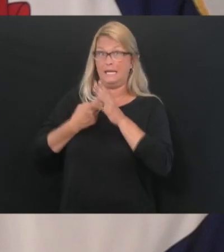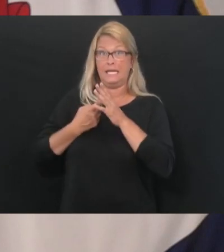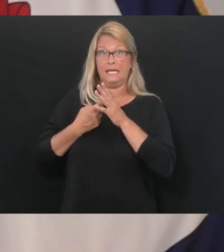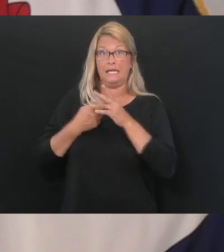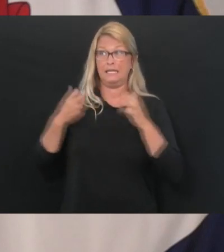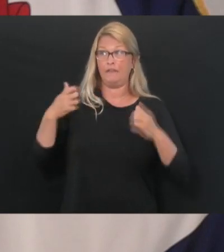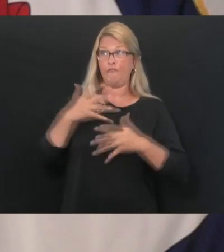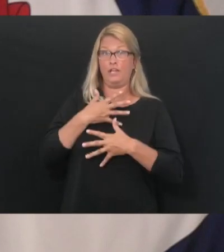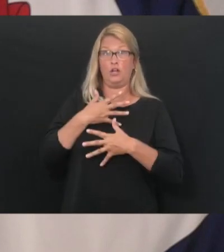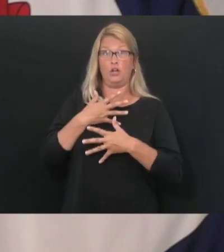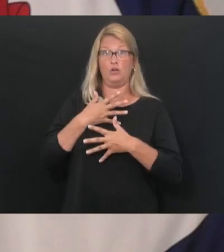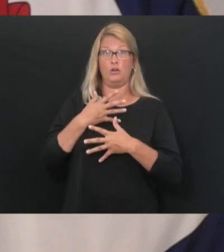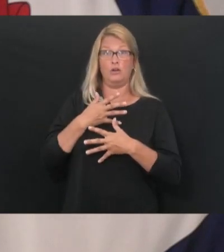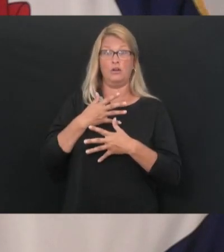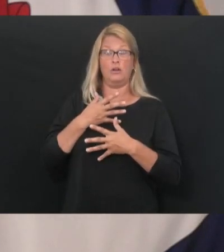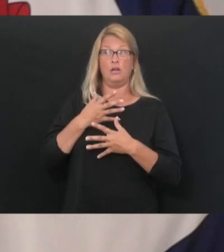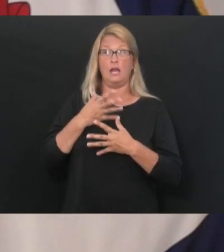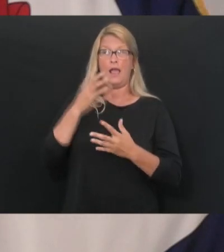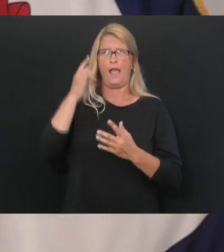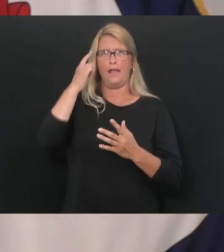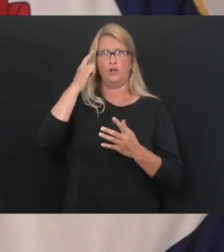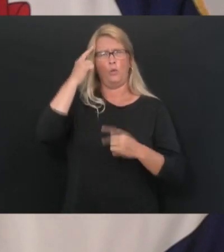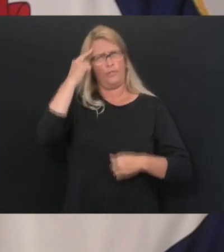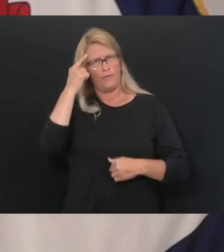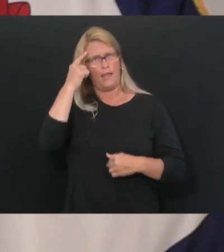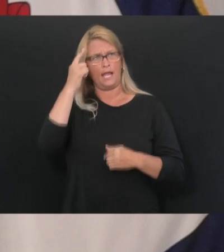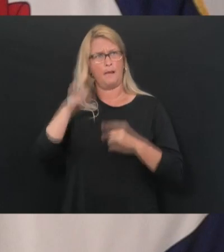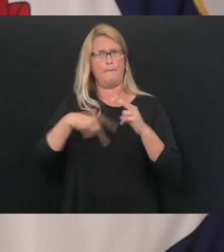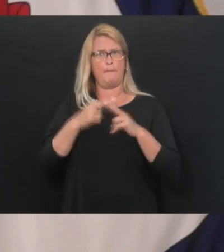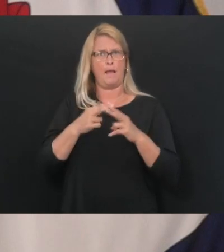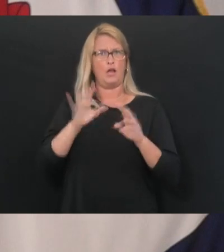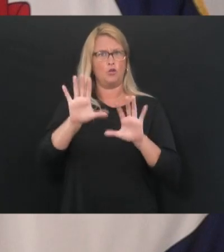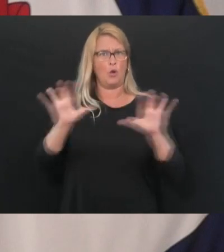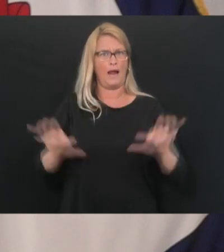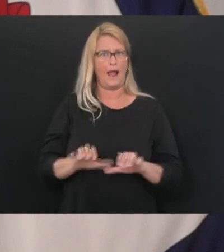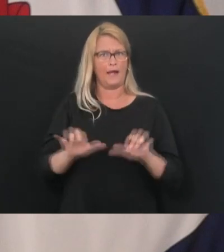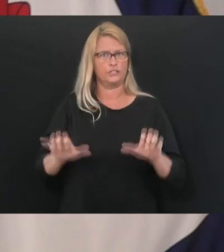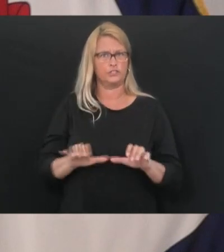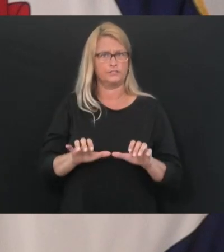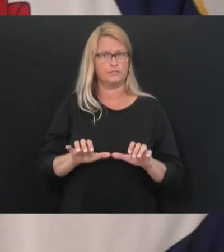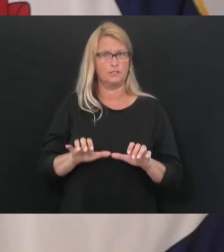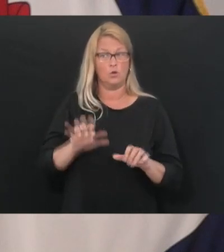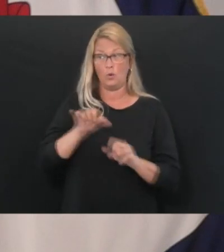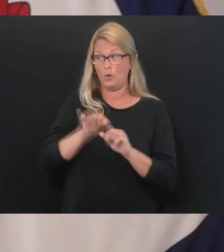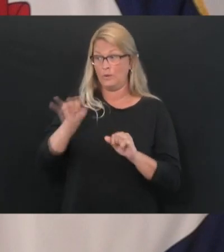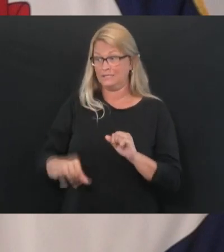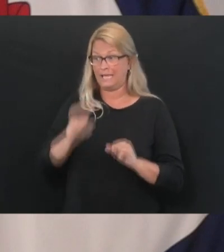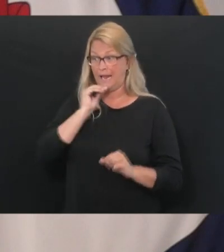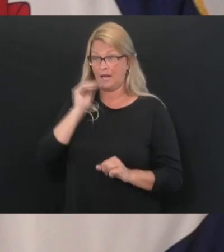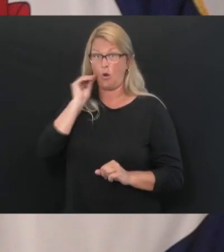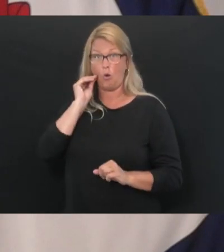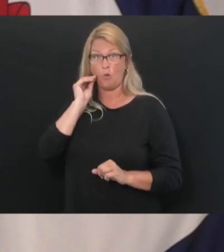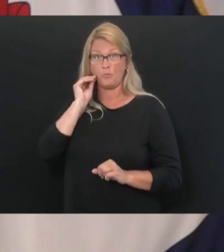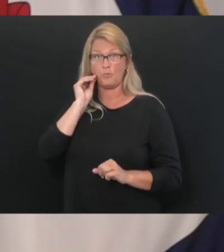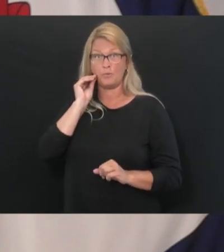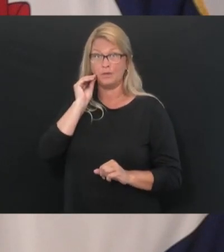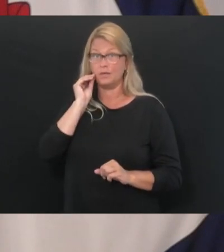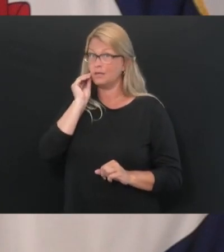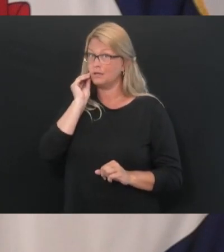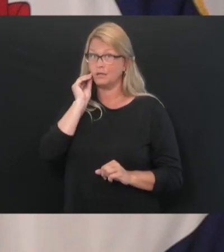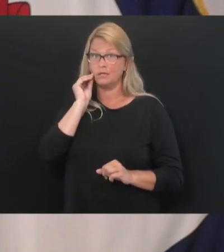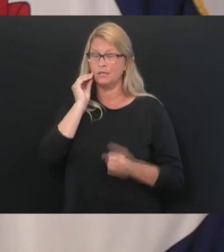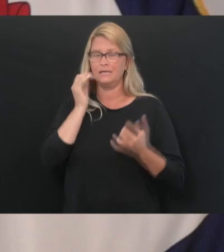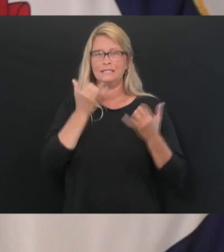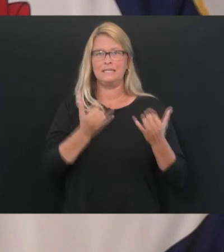you had and how much thought you put into this at the time of a stay-at-home order to today, we're not as